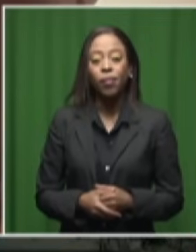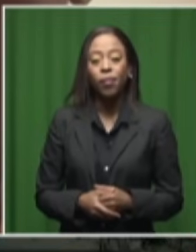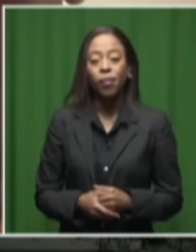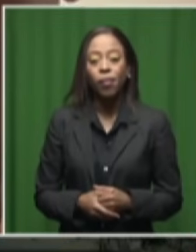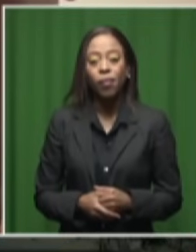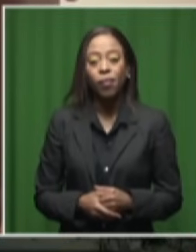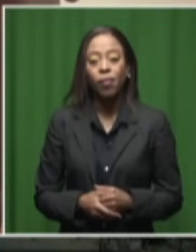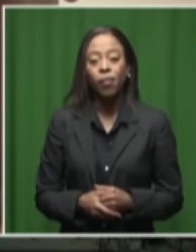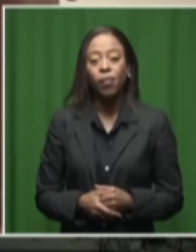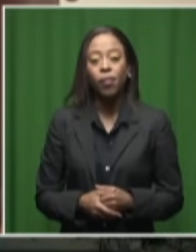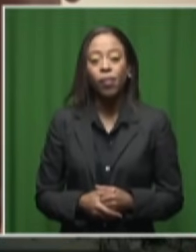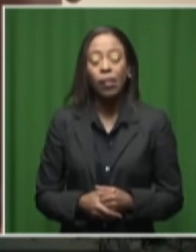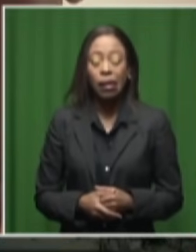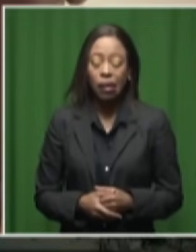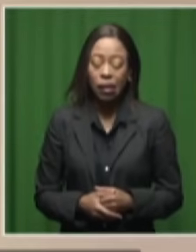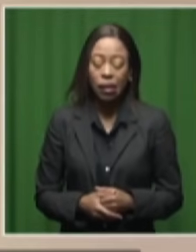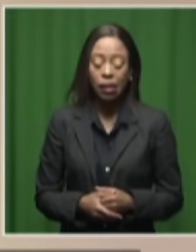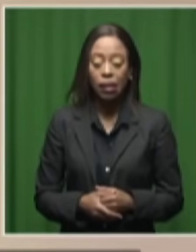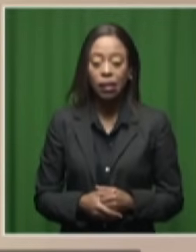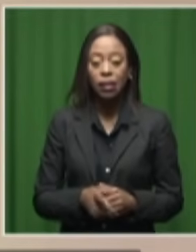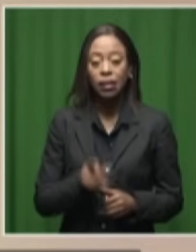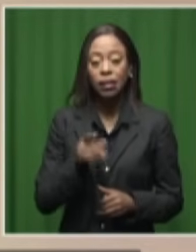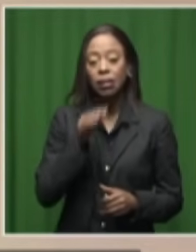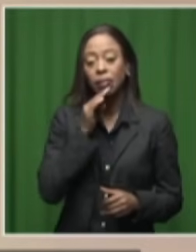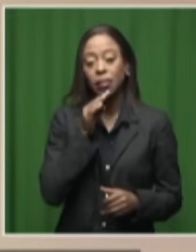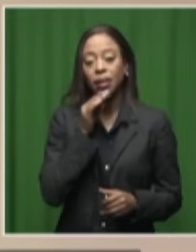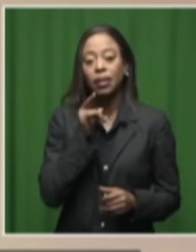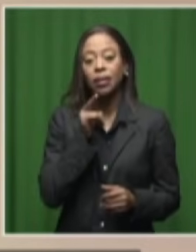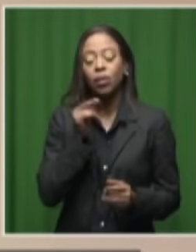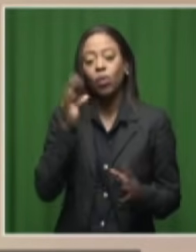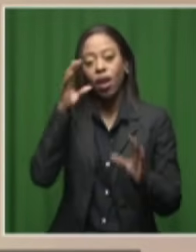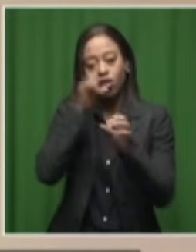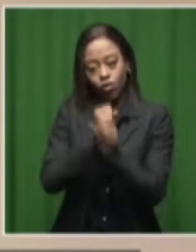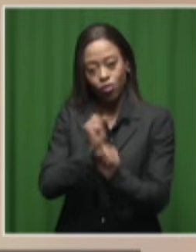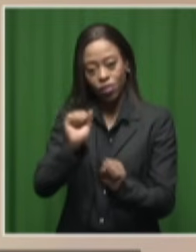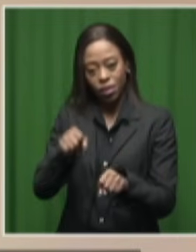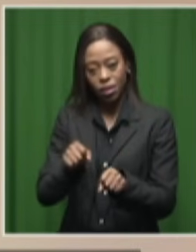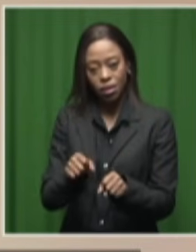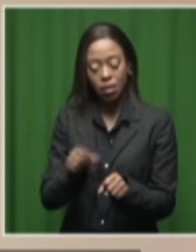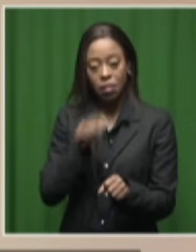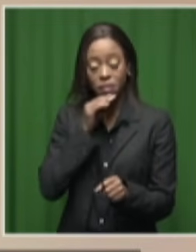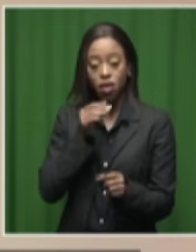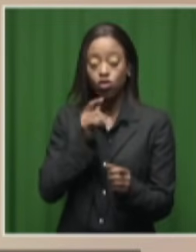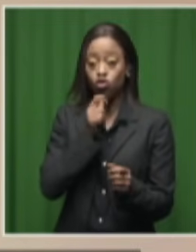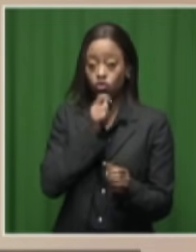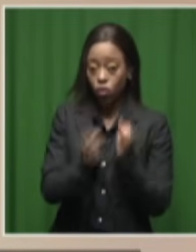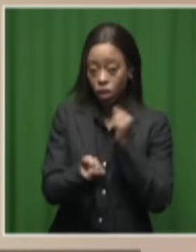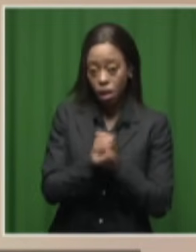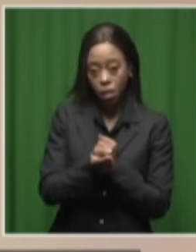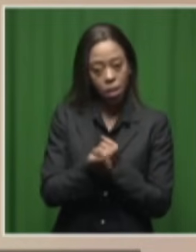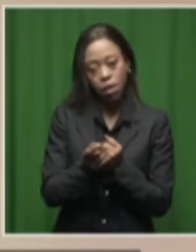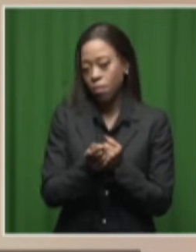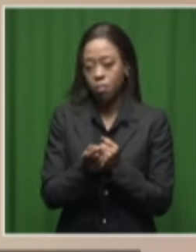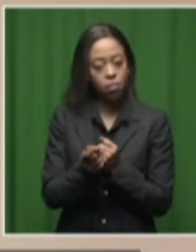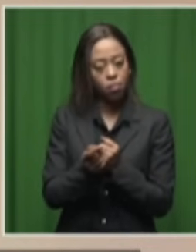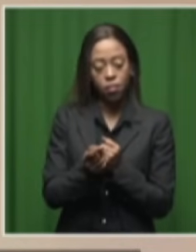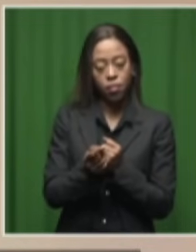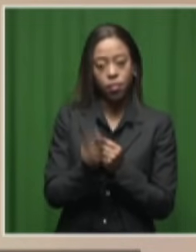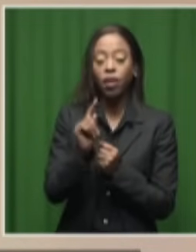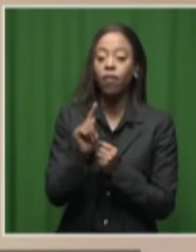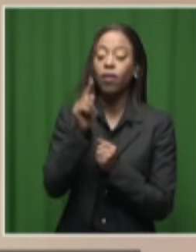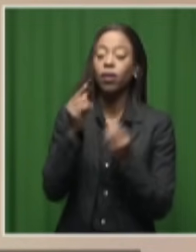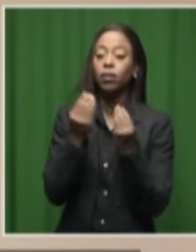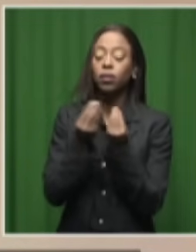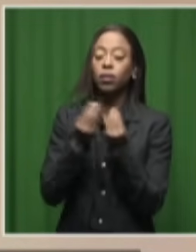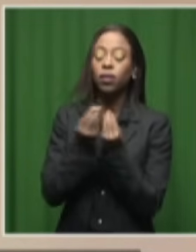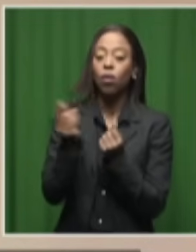an in-year specific, which may not necessarily be the case moving forward. And that is, the first one is